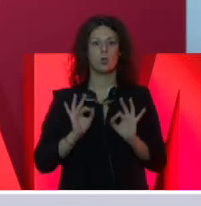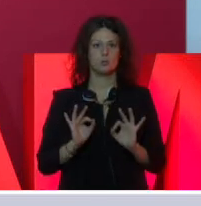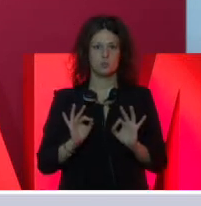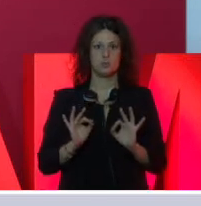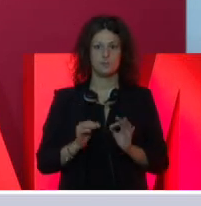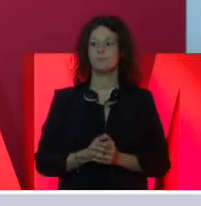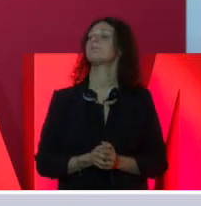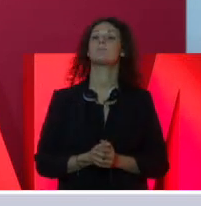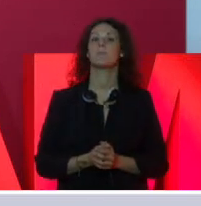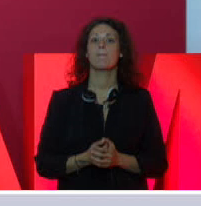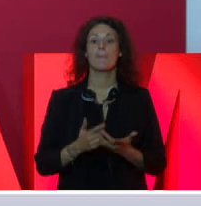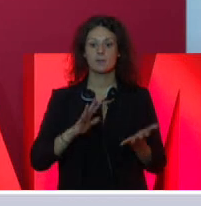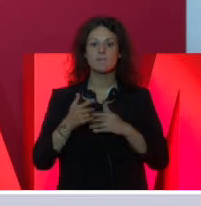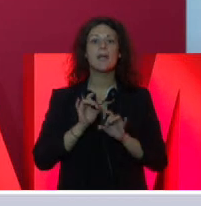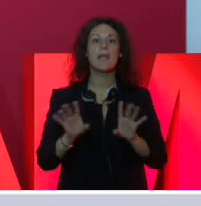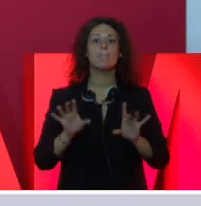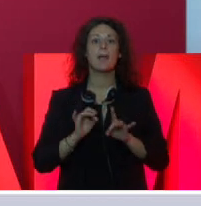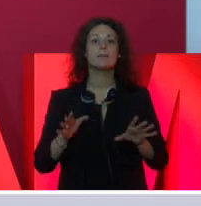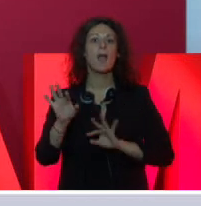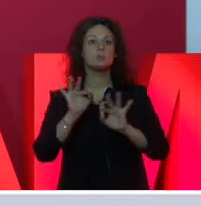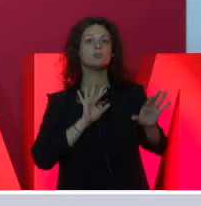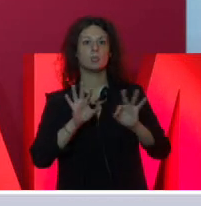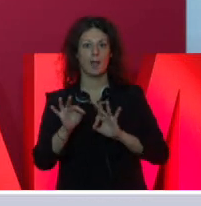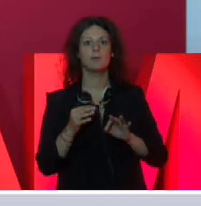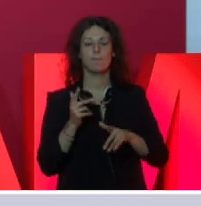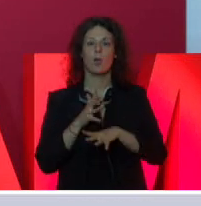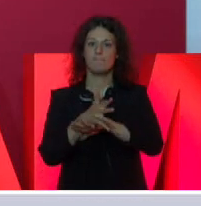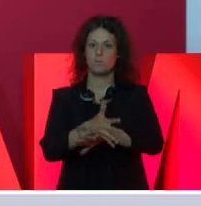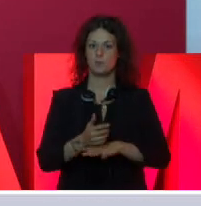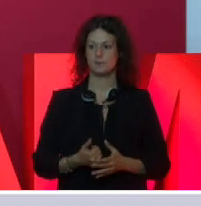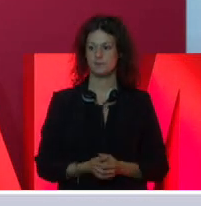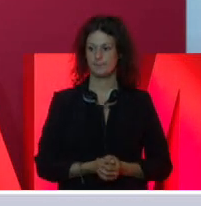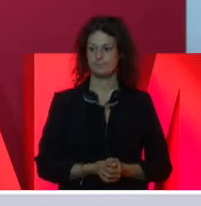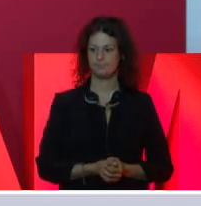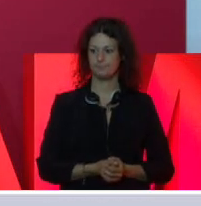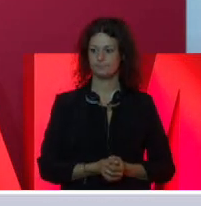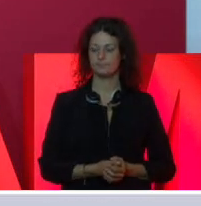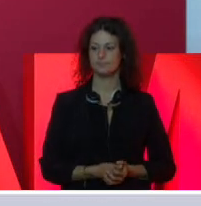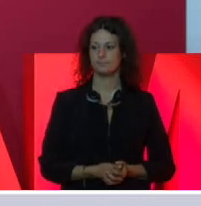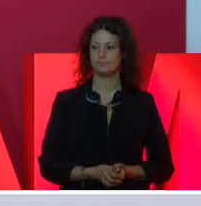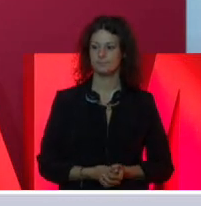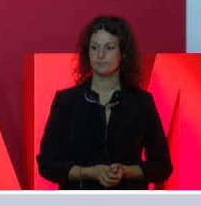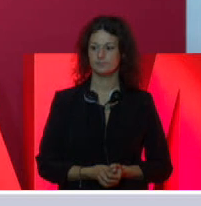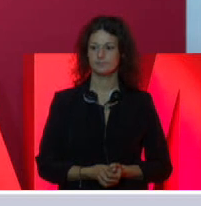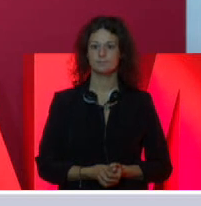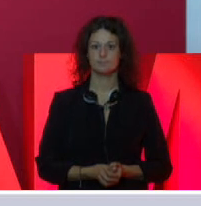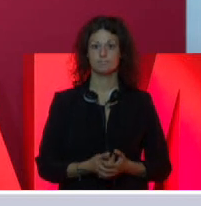which limits the freedom of choice of many people, because this is AI